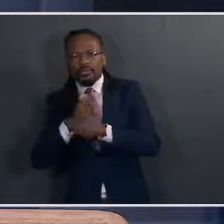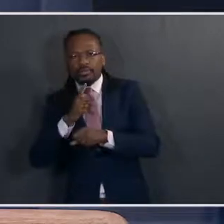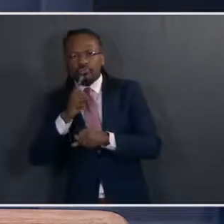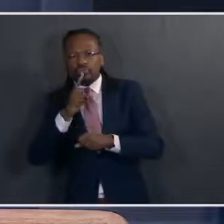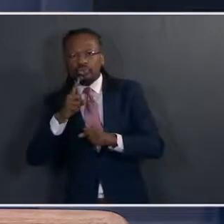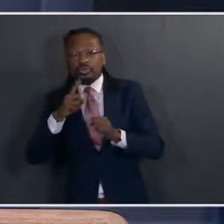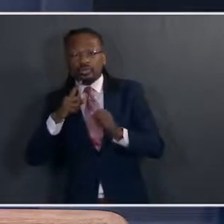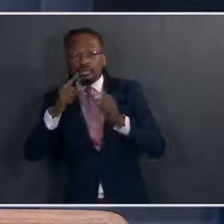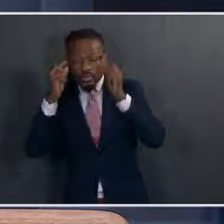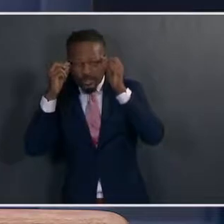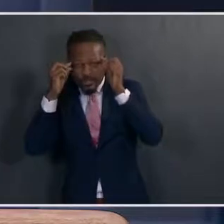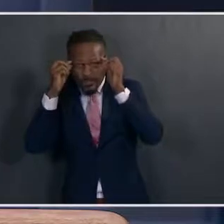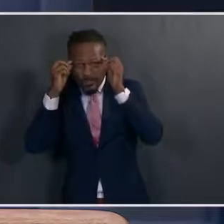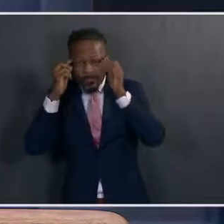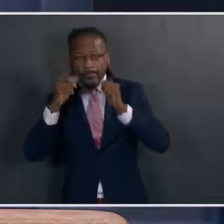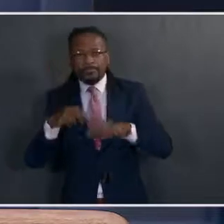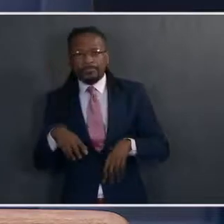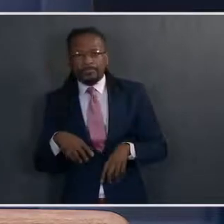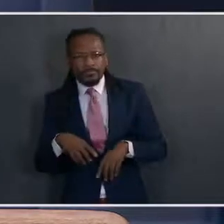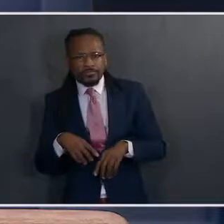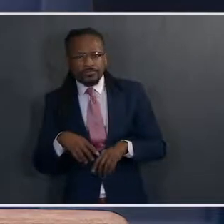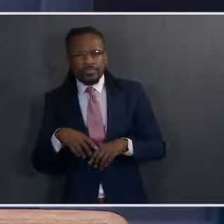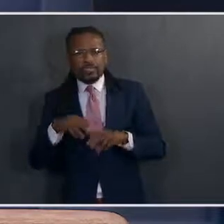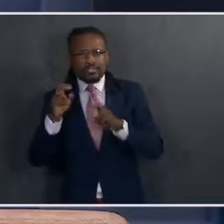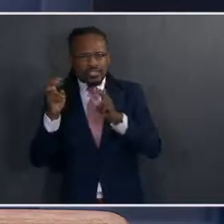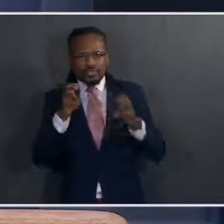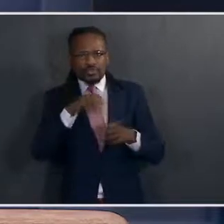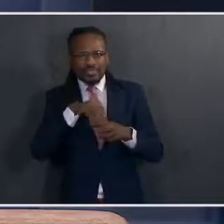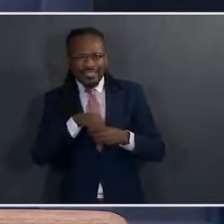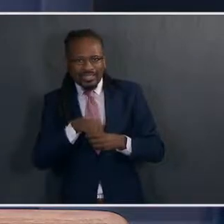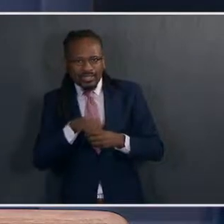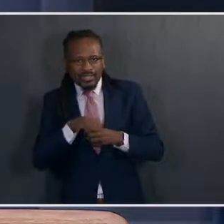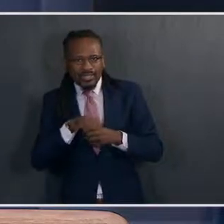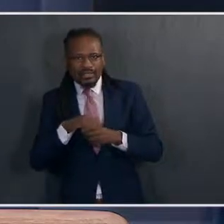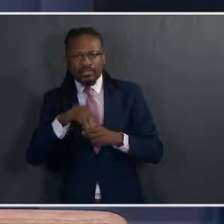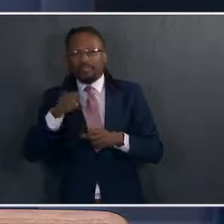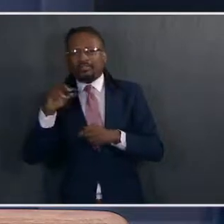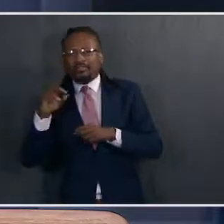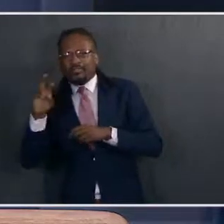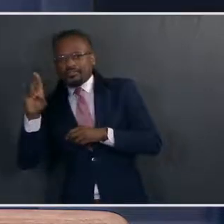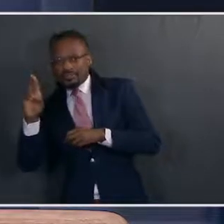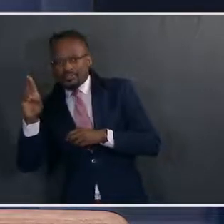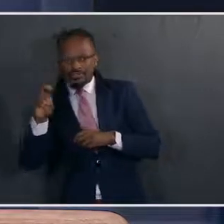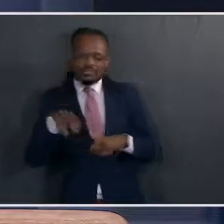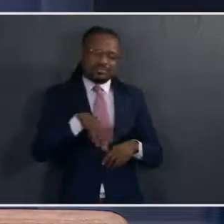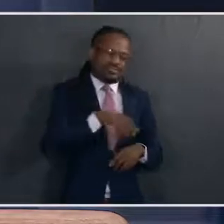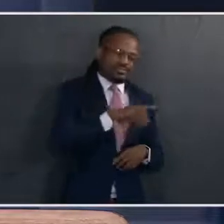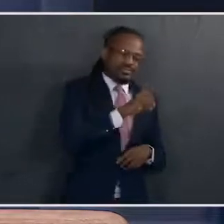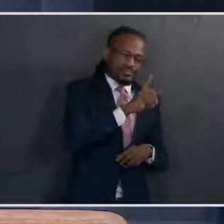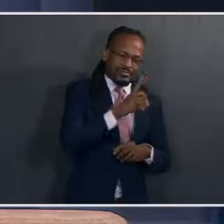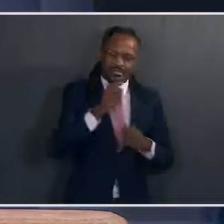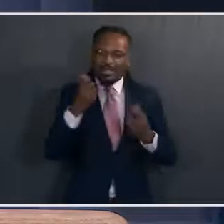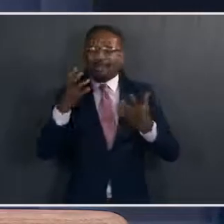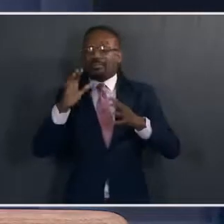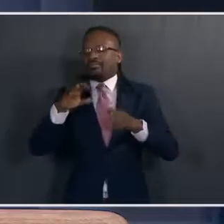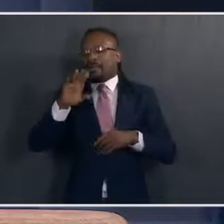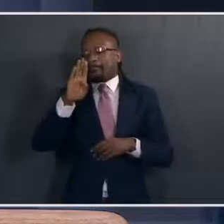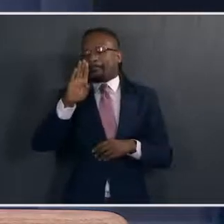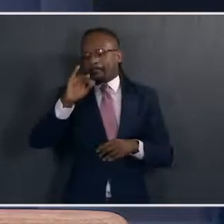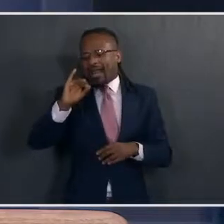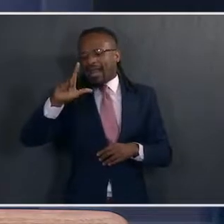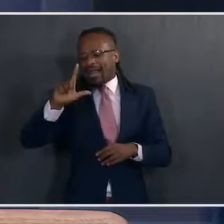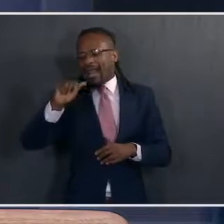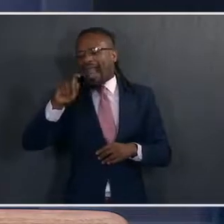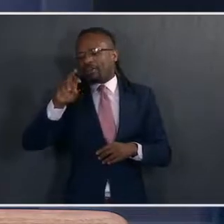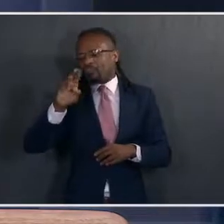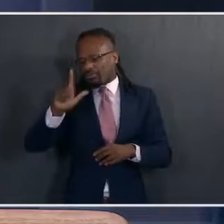move past intractable issues within the bilateral, lots of bipartisan talk in here today, bilateral